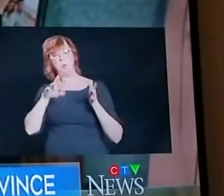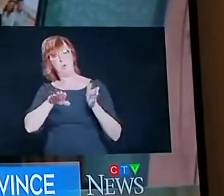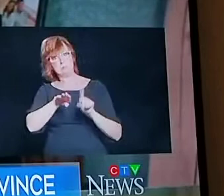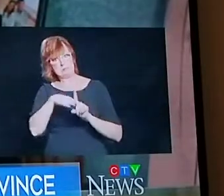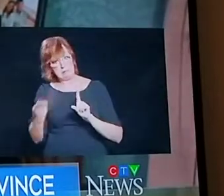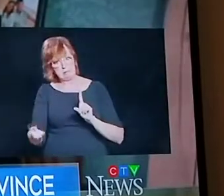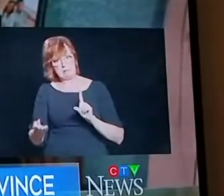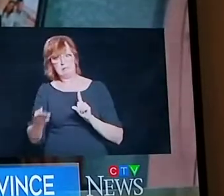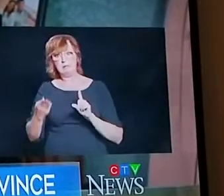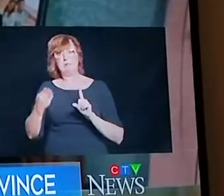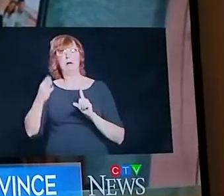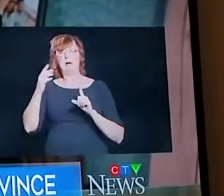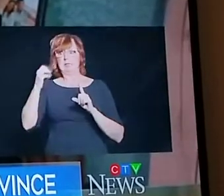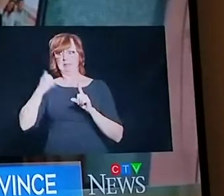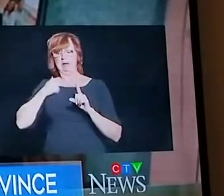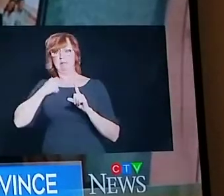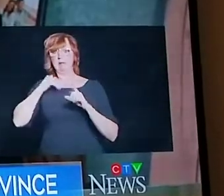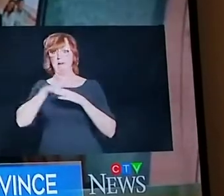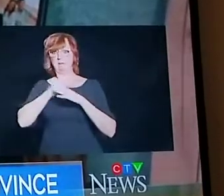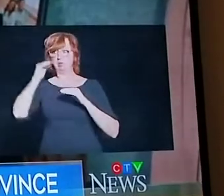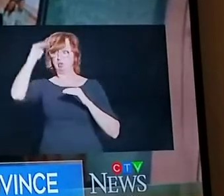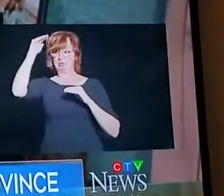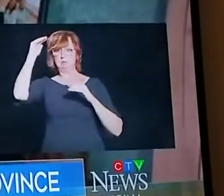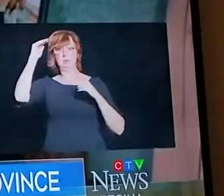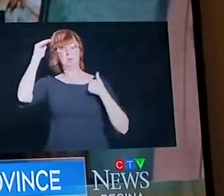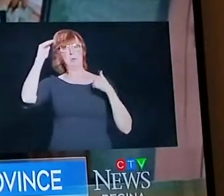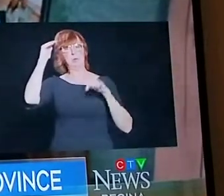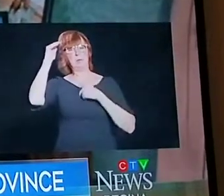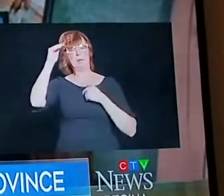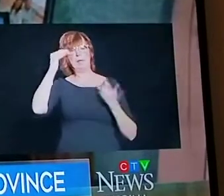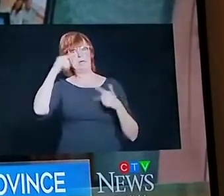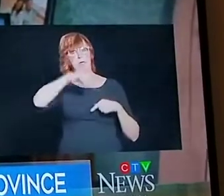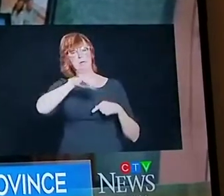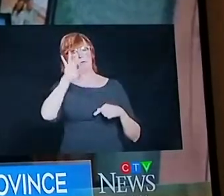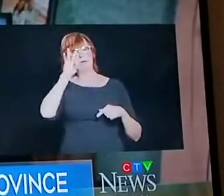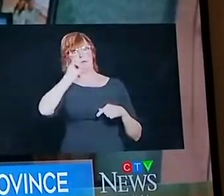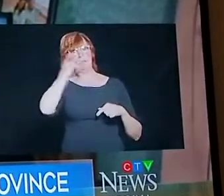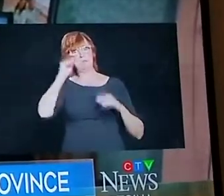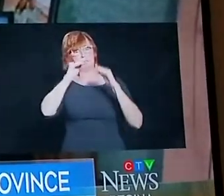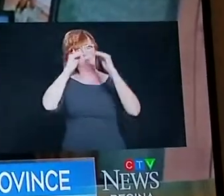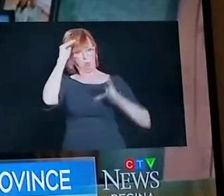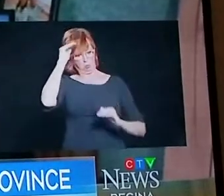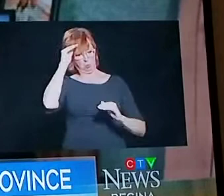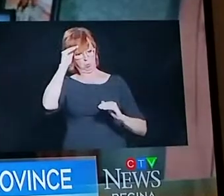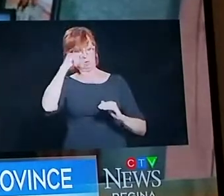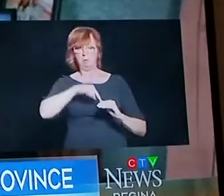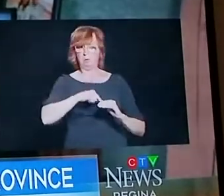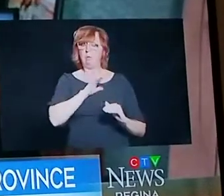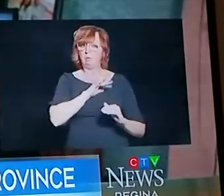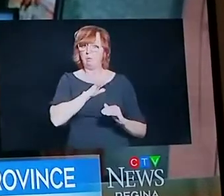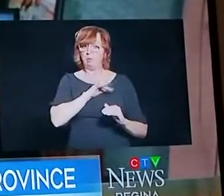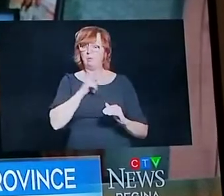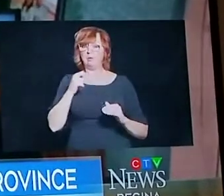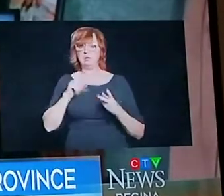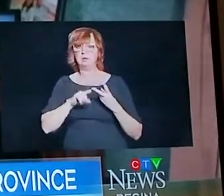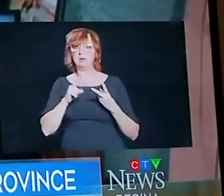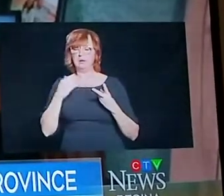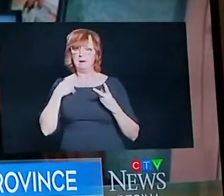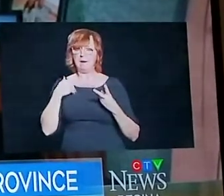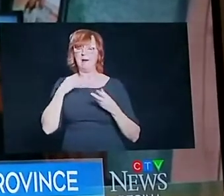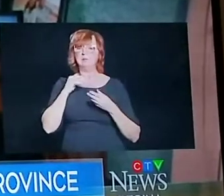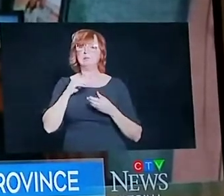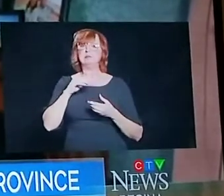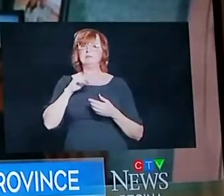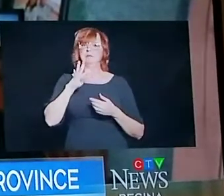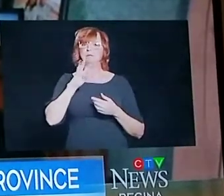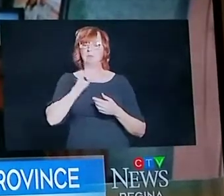in Saskatchewan is more than 40% higher than the national average. We are doing so well here. So we